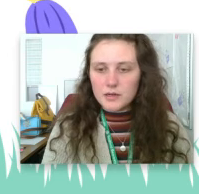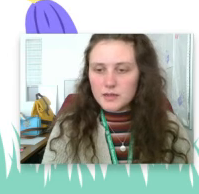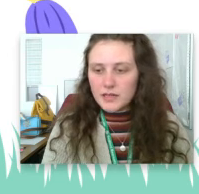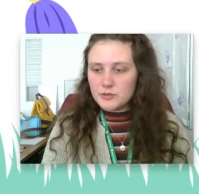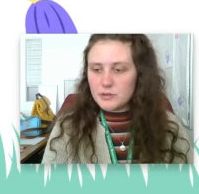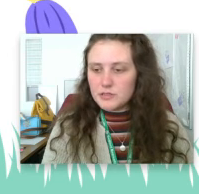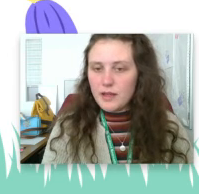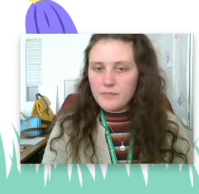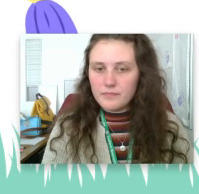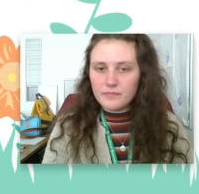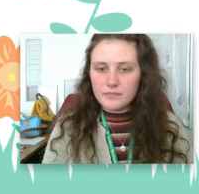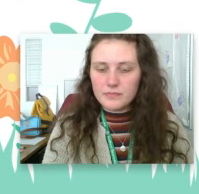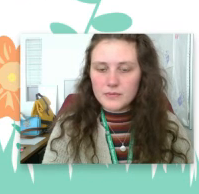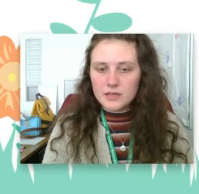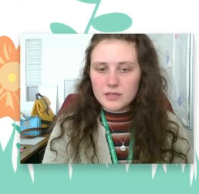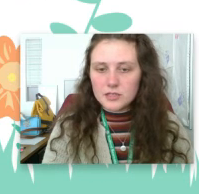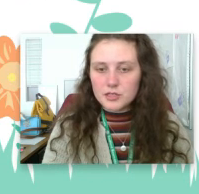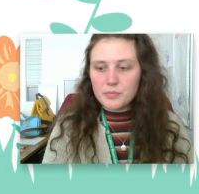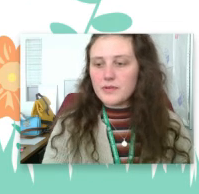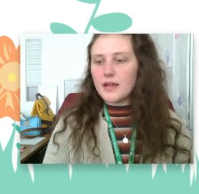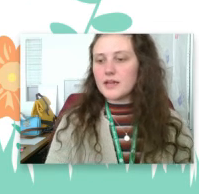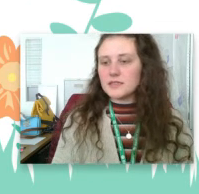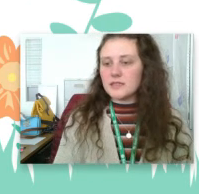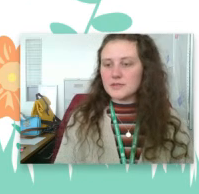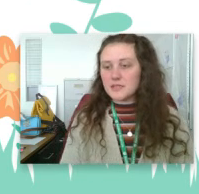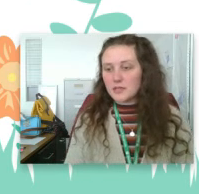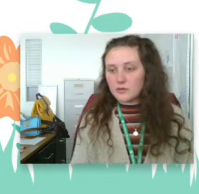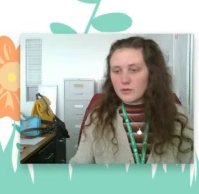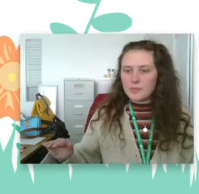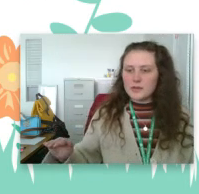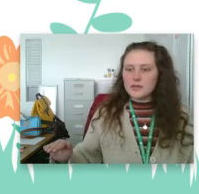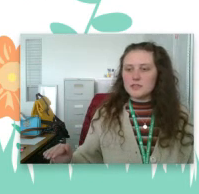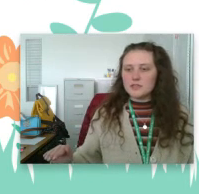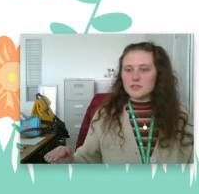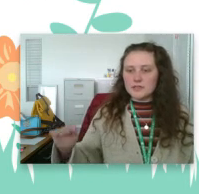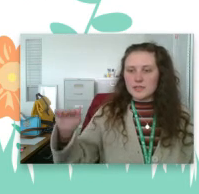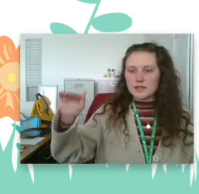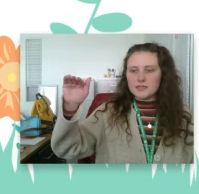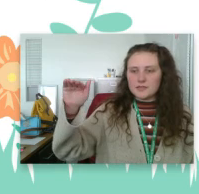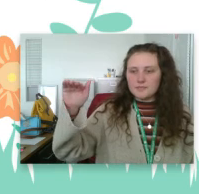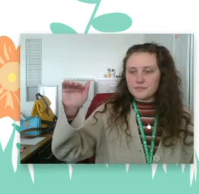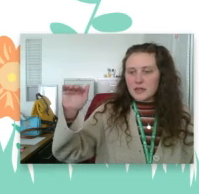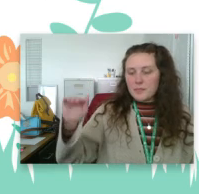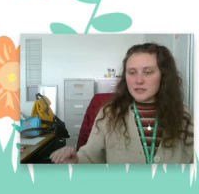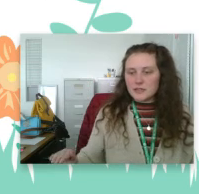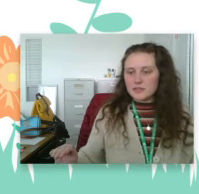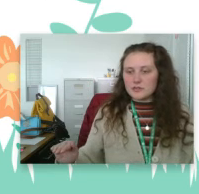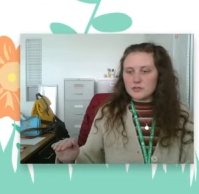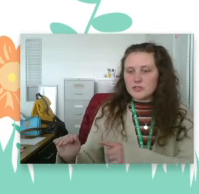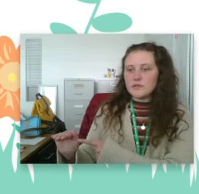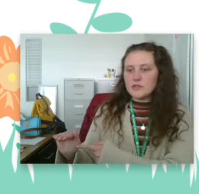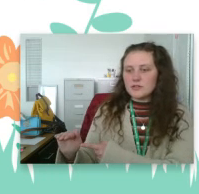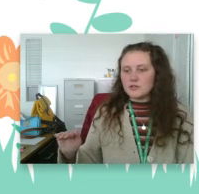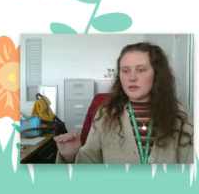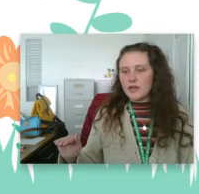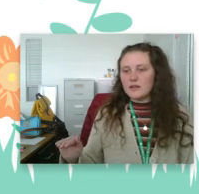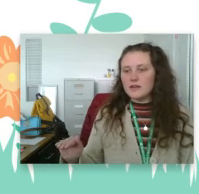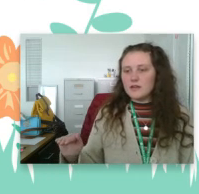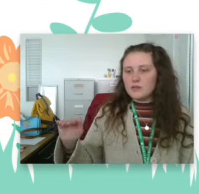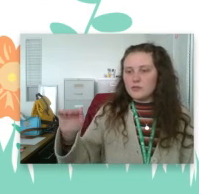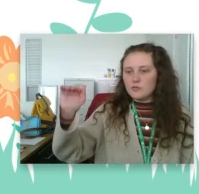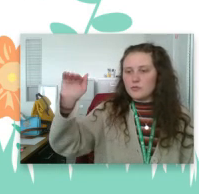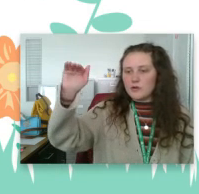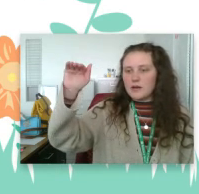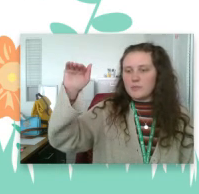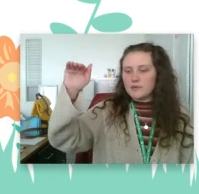about our language words, okay? So be raised, this means like grow up. So it looks like this. Makes sense. Like you start when you're a little